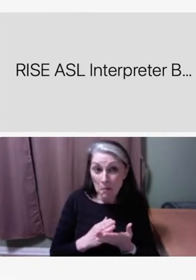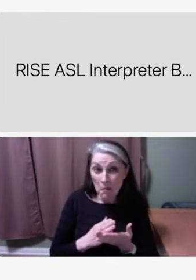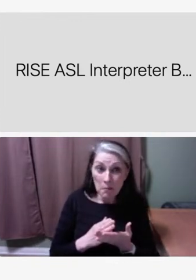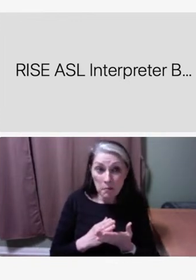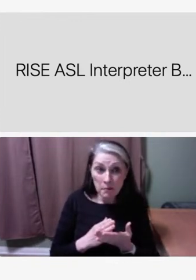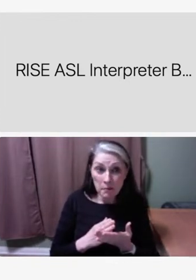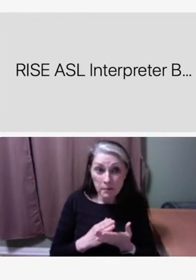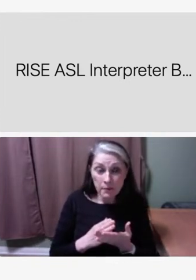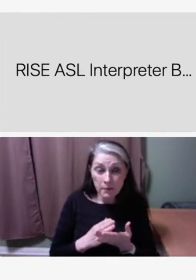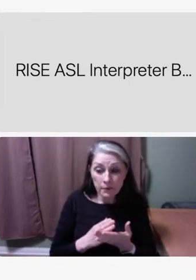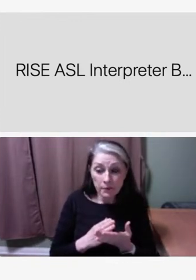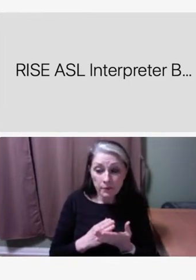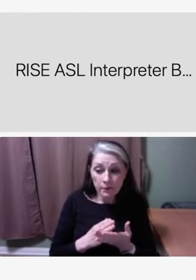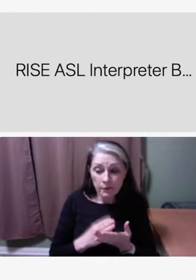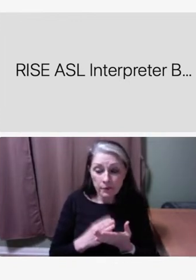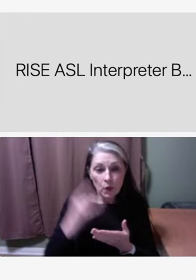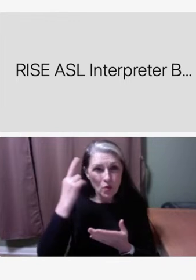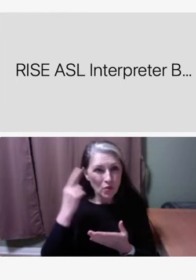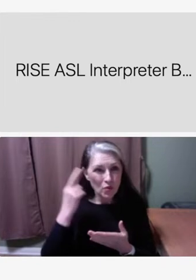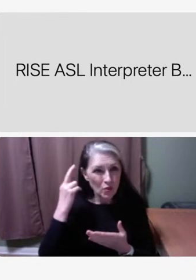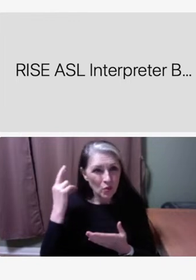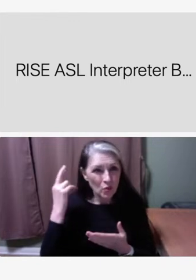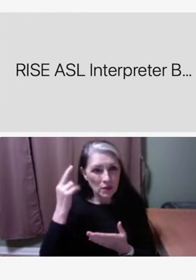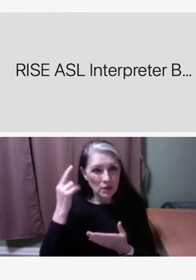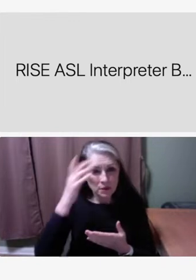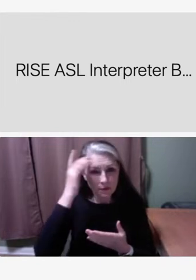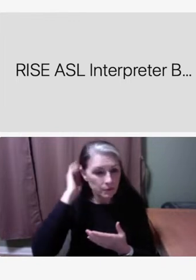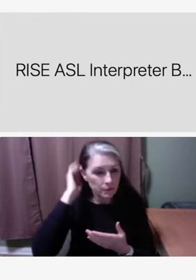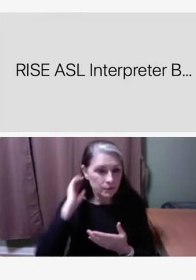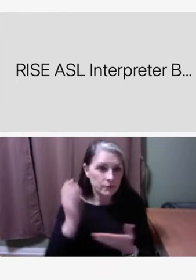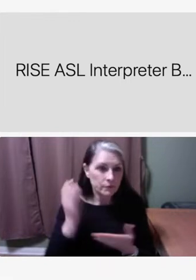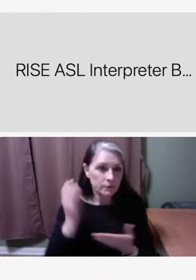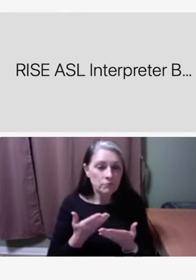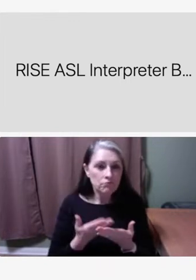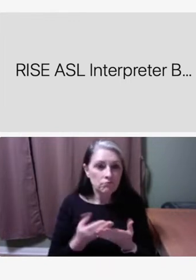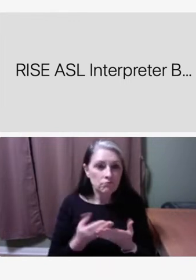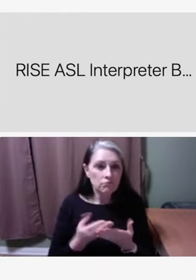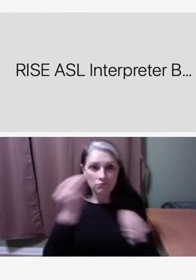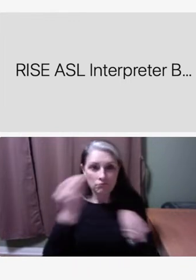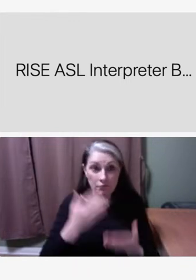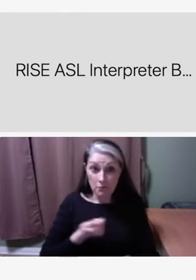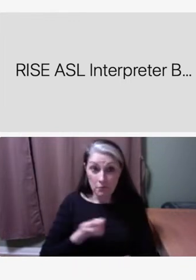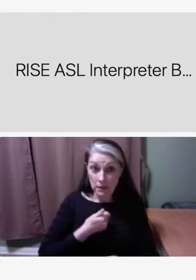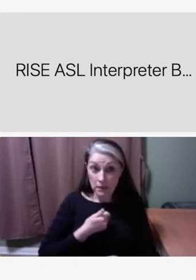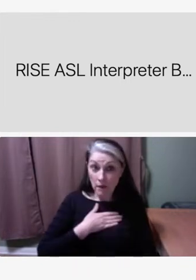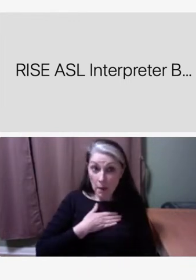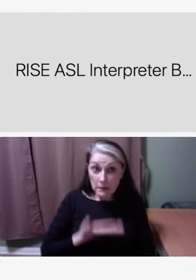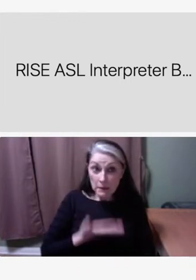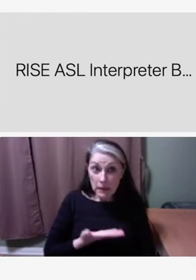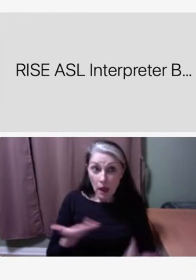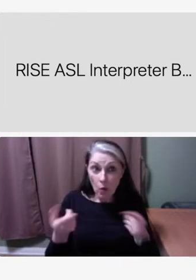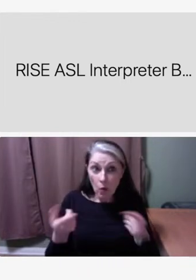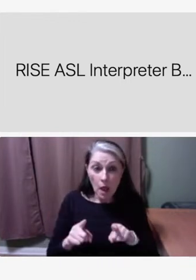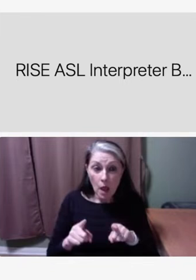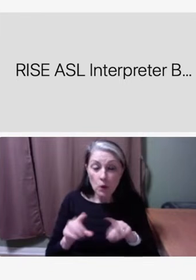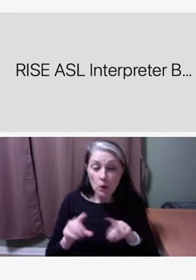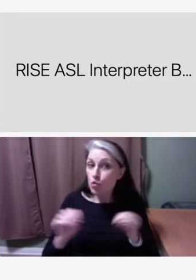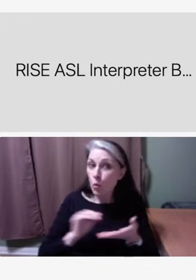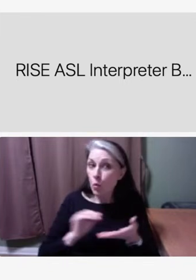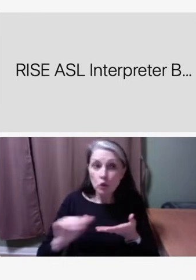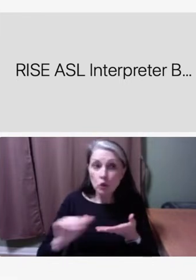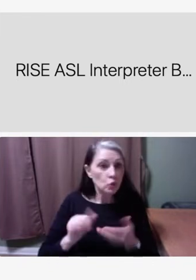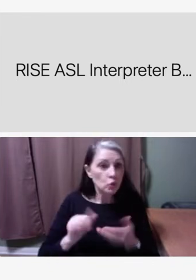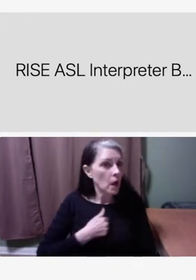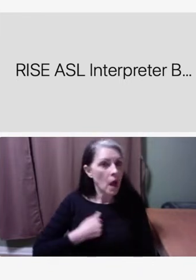reasonableness applied here. And I'm upset at what happened, and it's just, there's no excuse for it. I'm sorry. There is no excuse for an